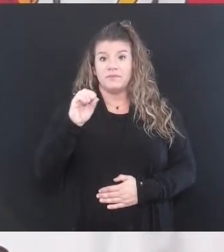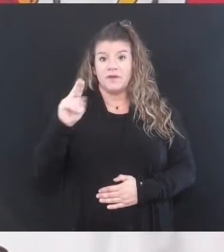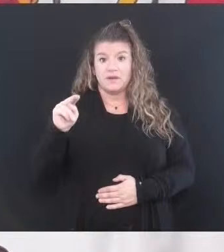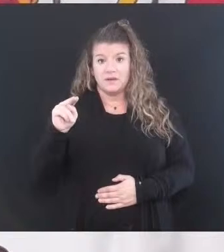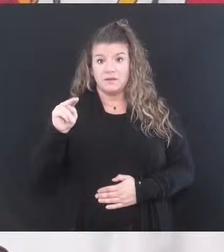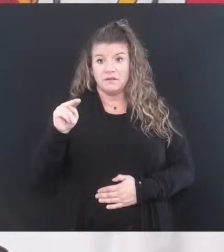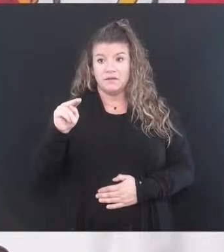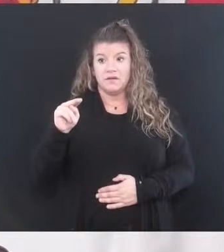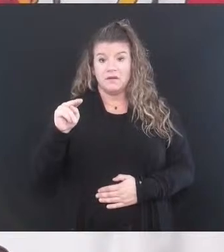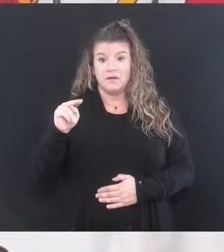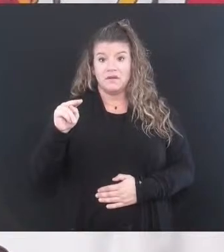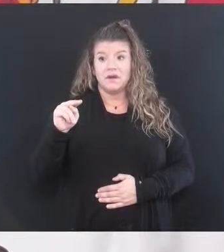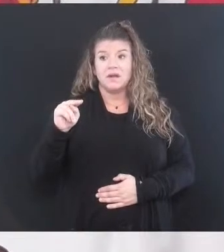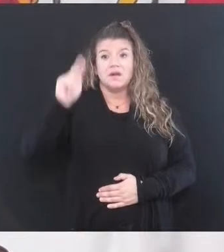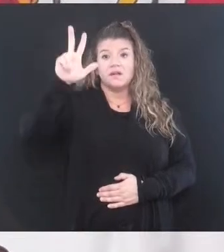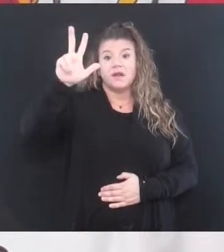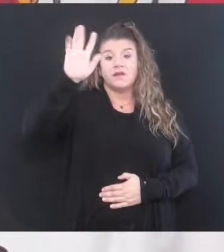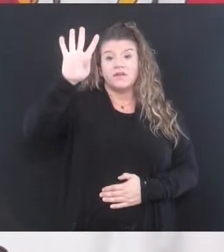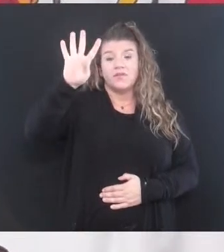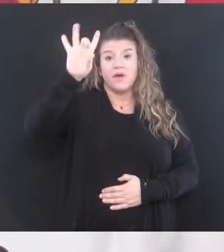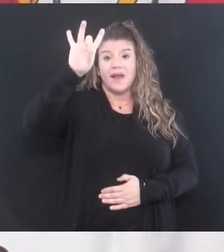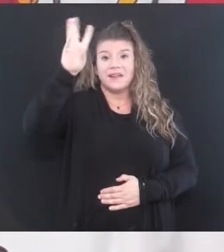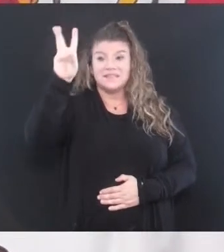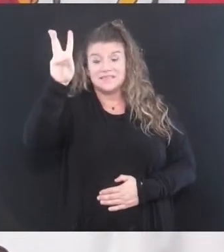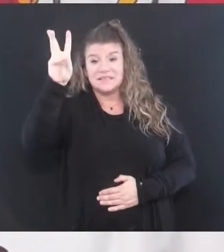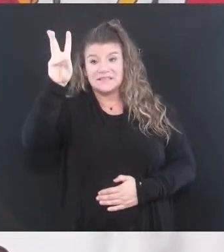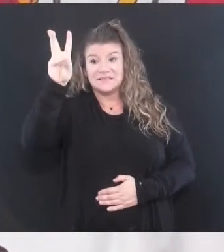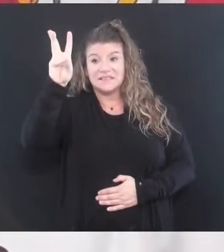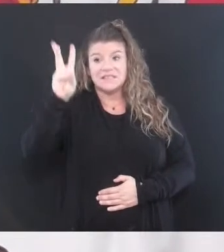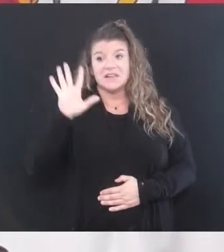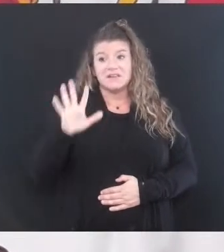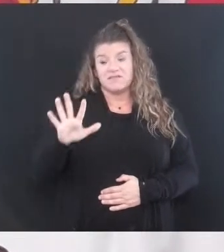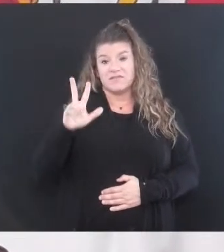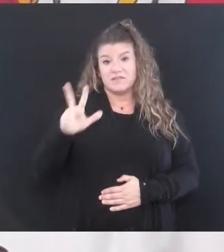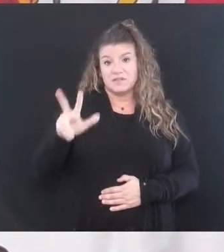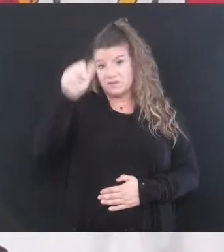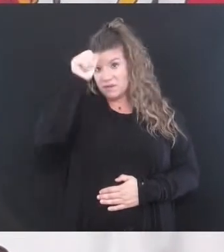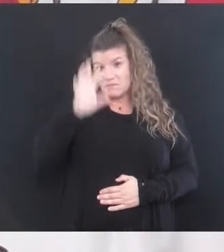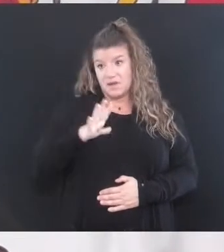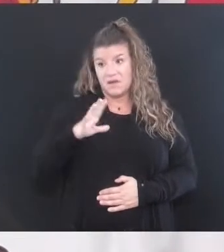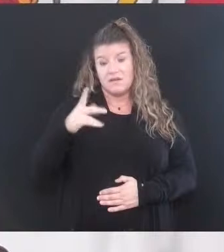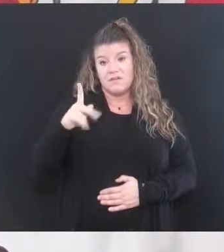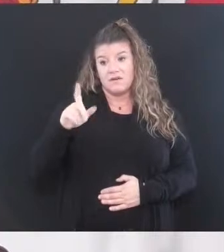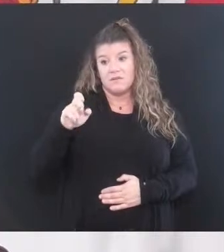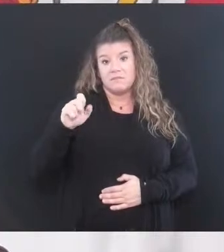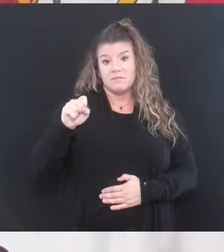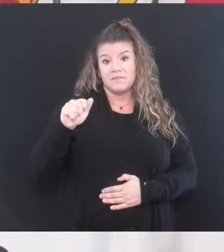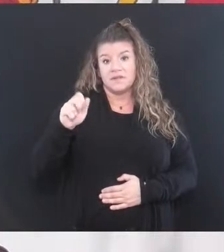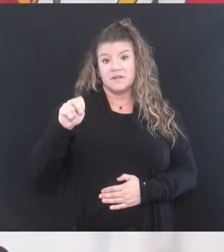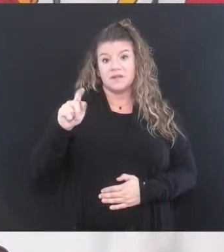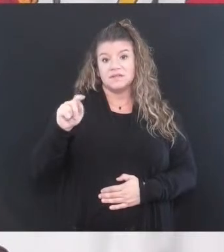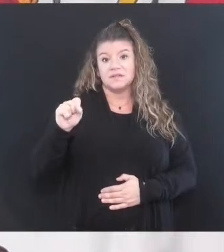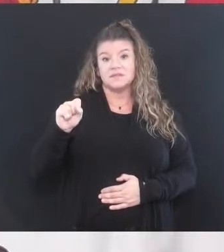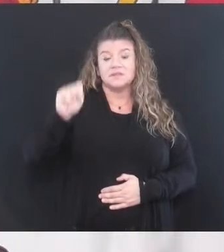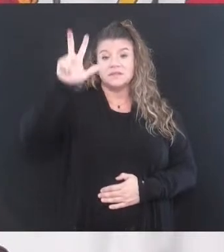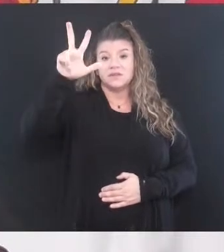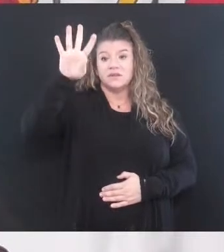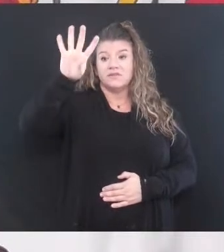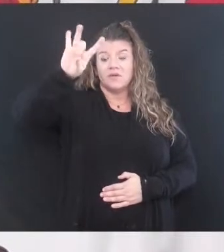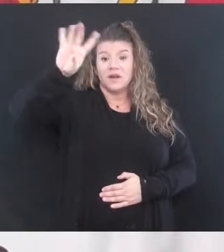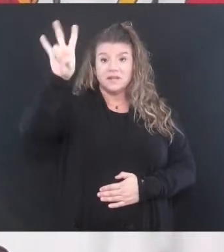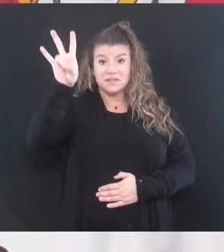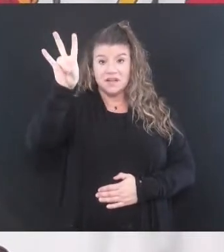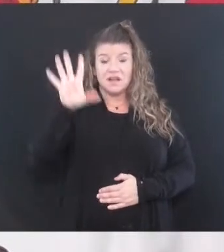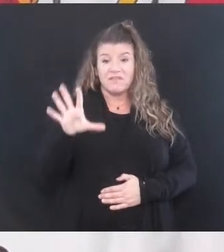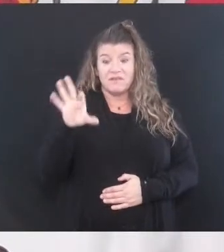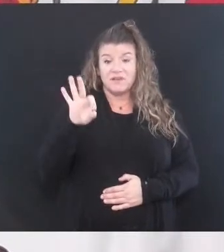County. Our 3,486th death, a 53-year-old male from Pleasant County. Our 3,487th death,